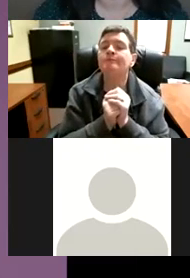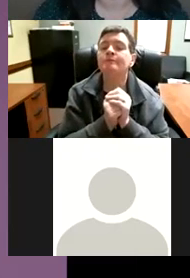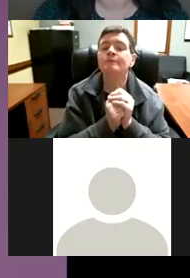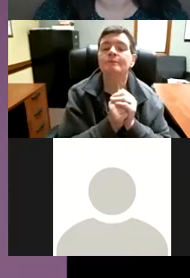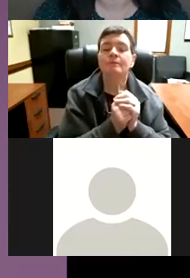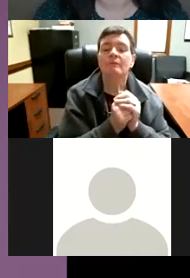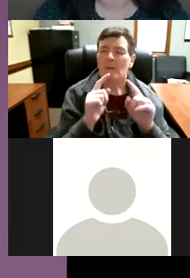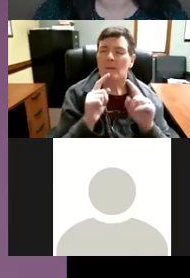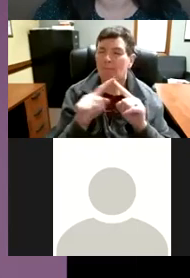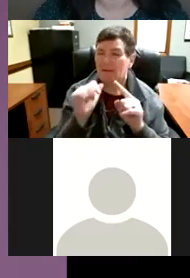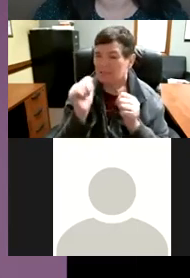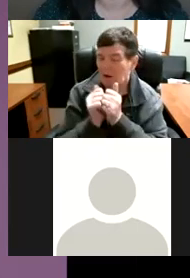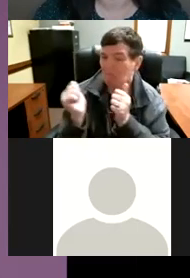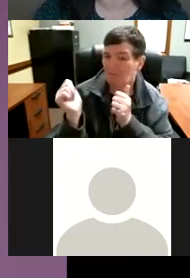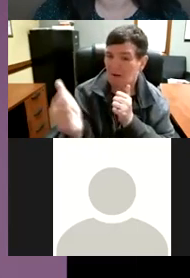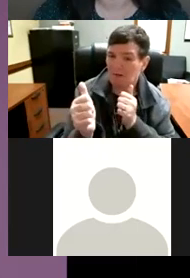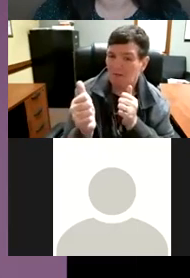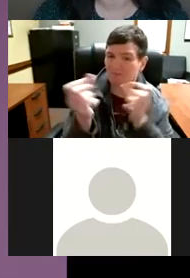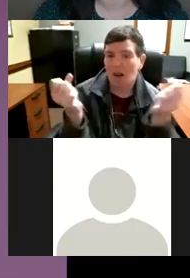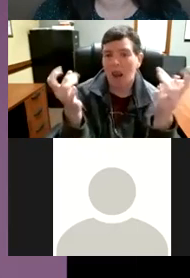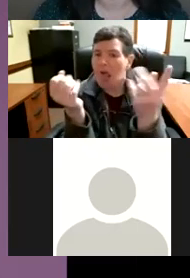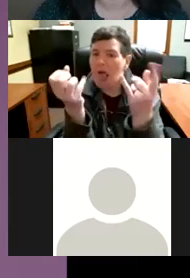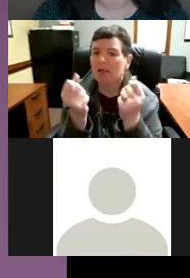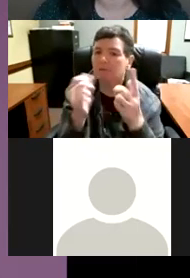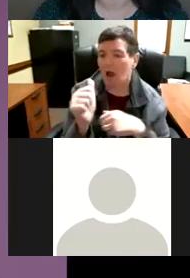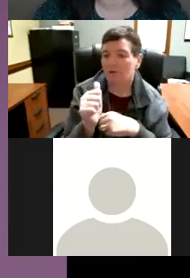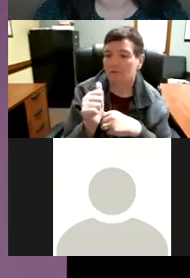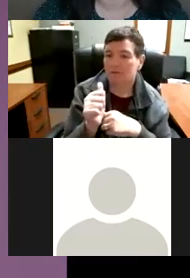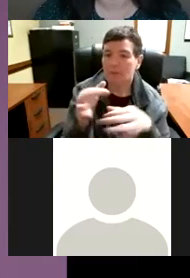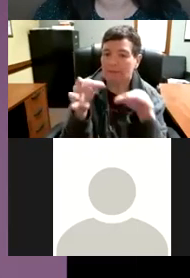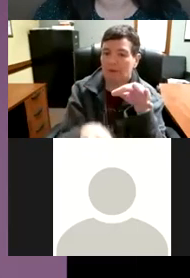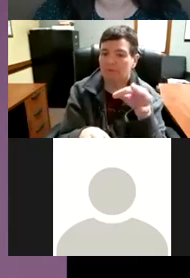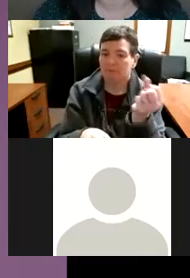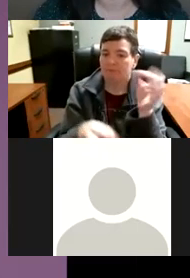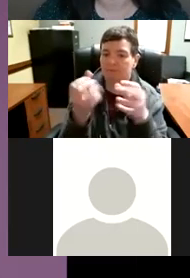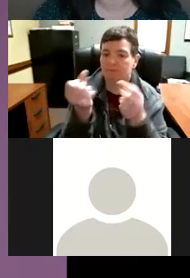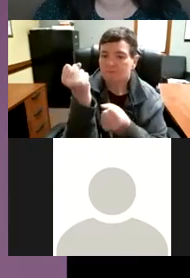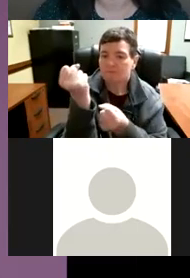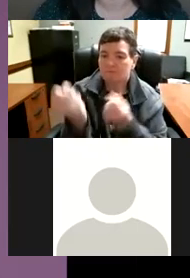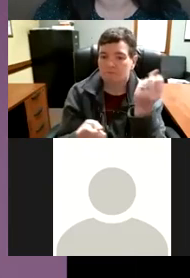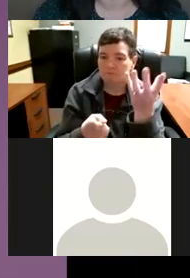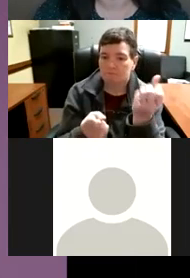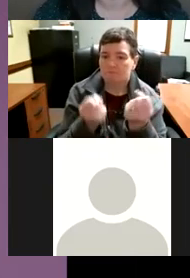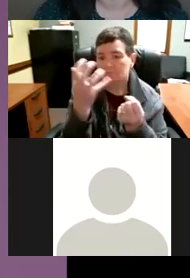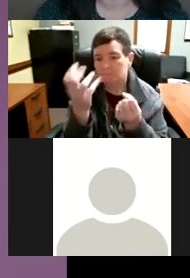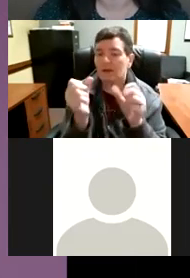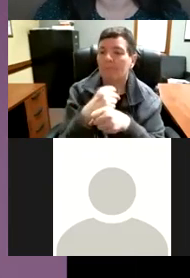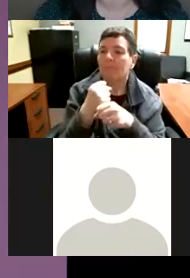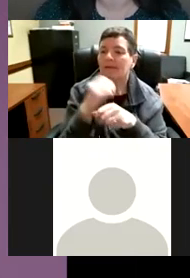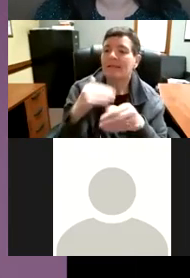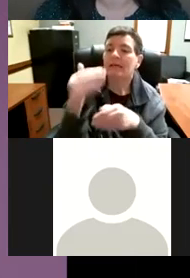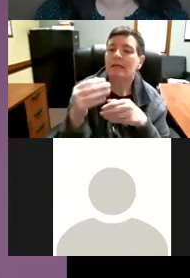not too far ahead of what they can do. So it just makes, those next steps more